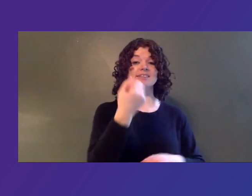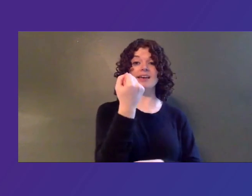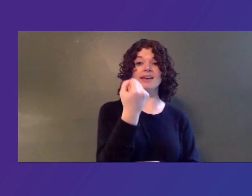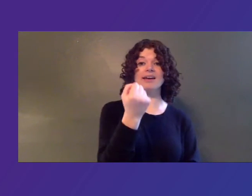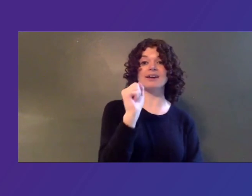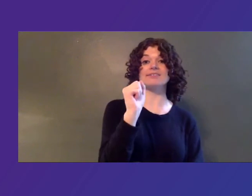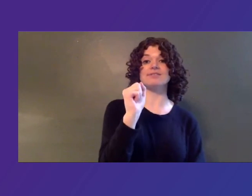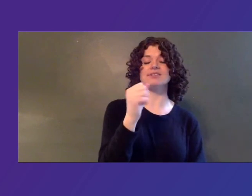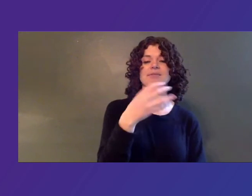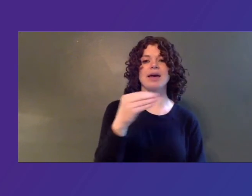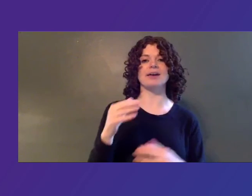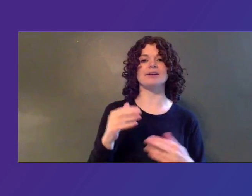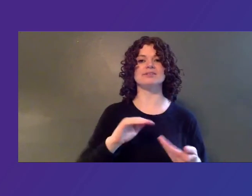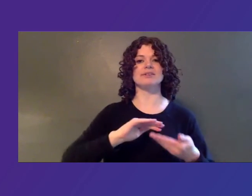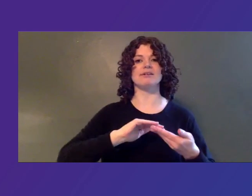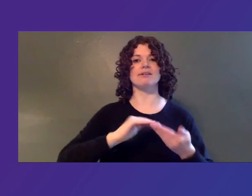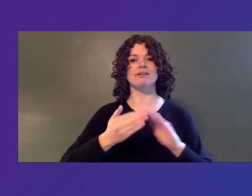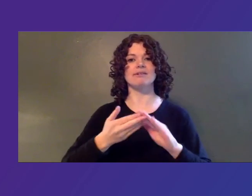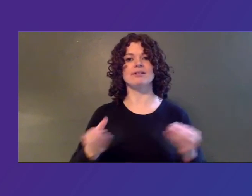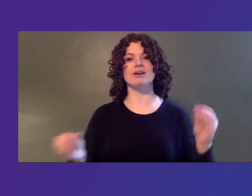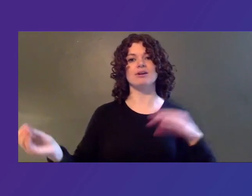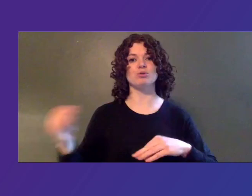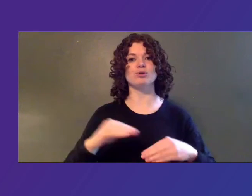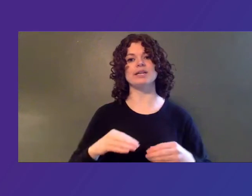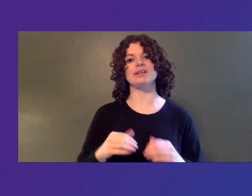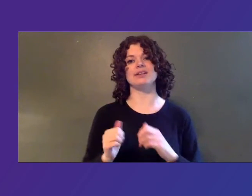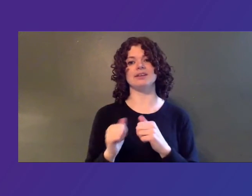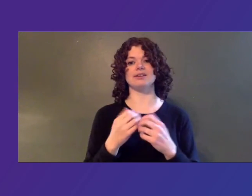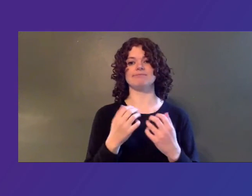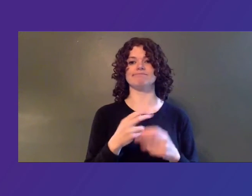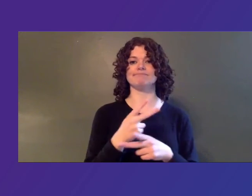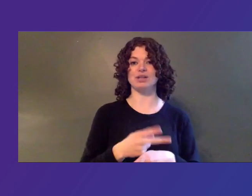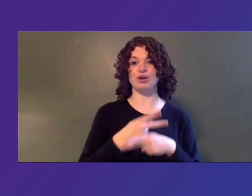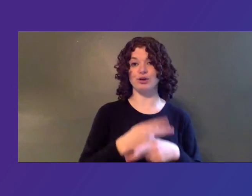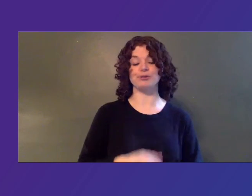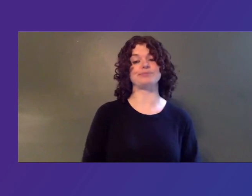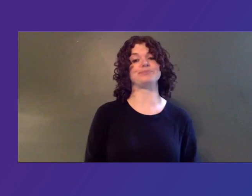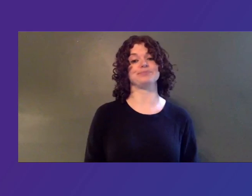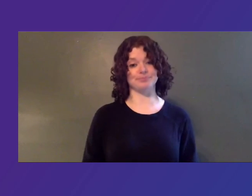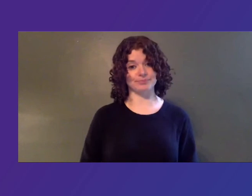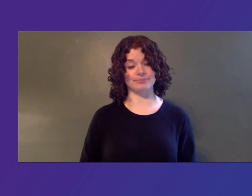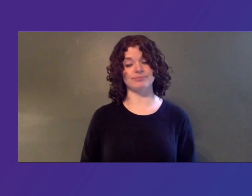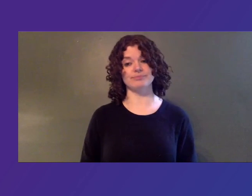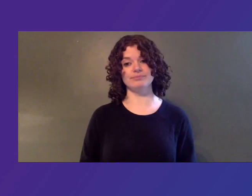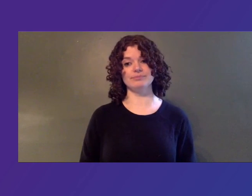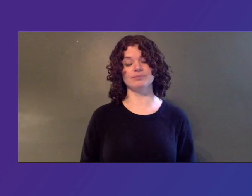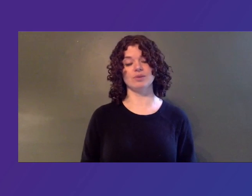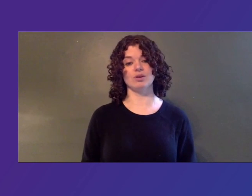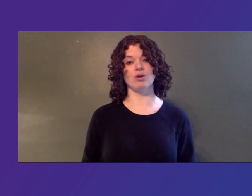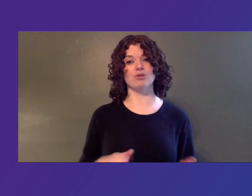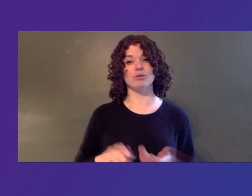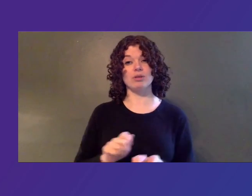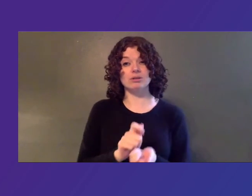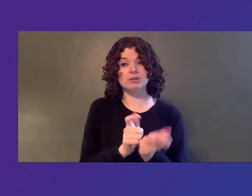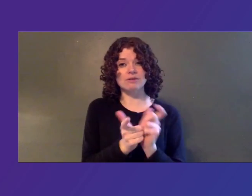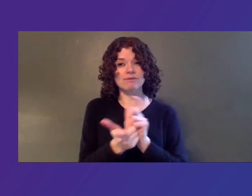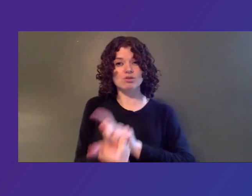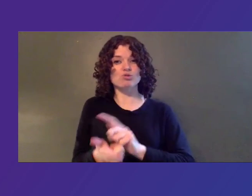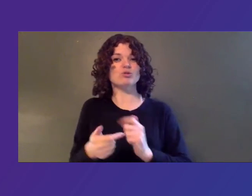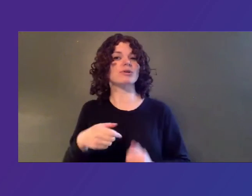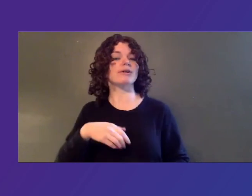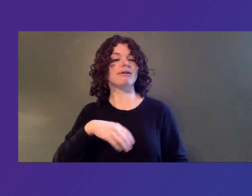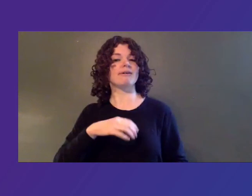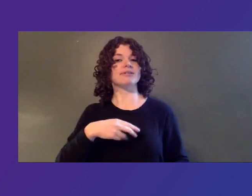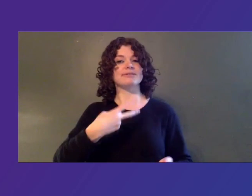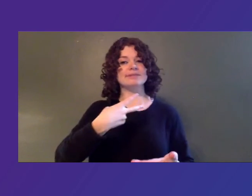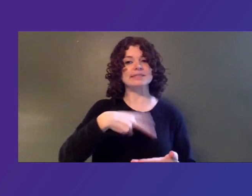an address by Corbett O'Toole about the evolution of dance, activism, and an